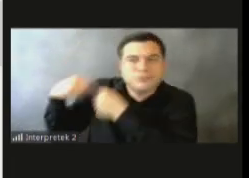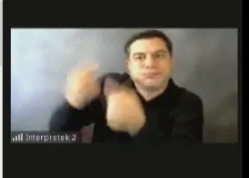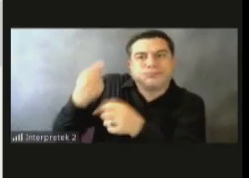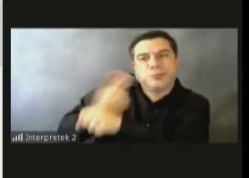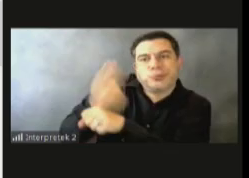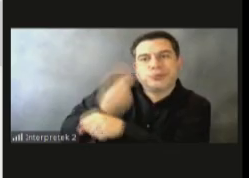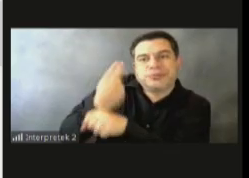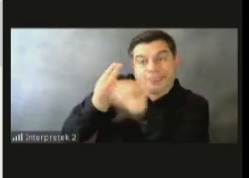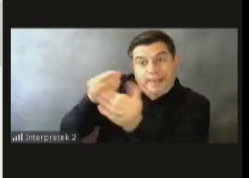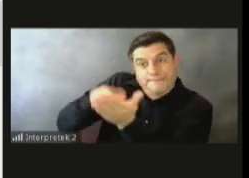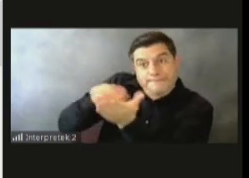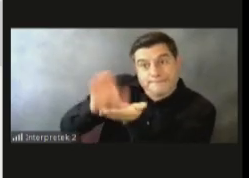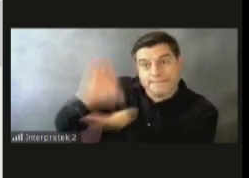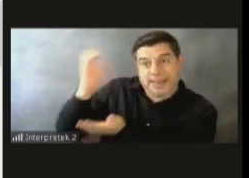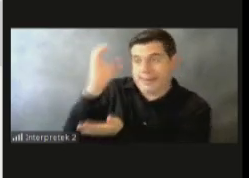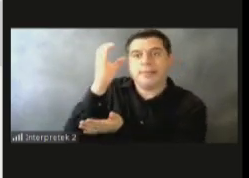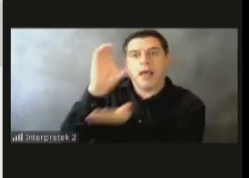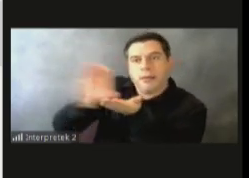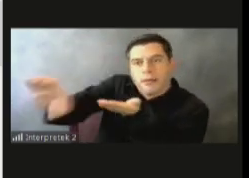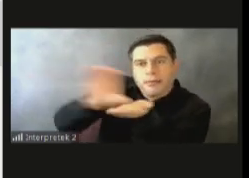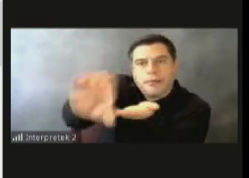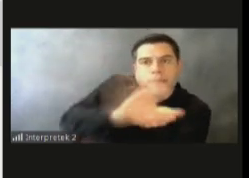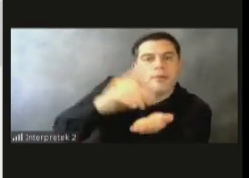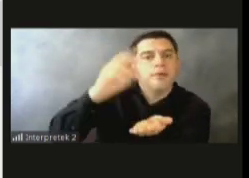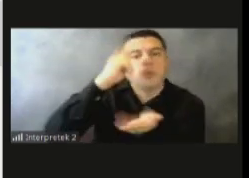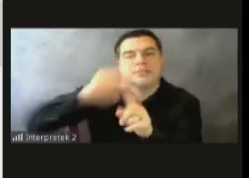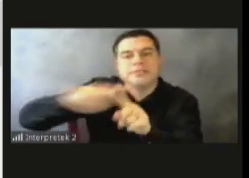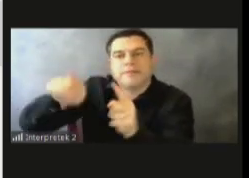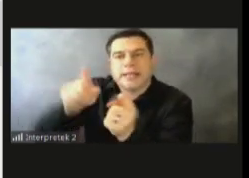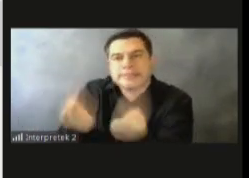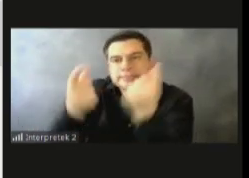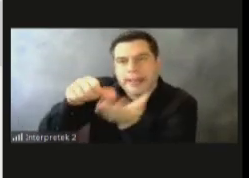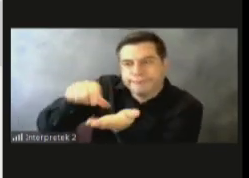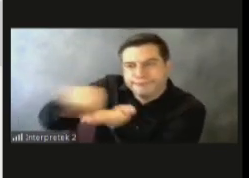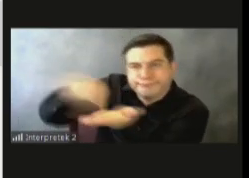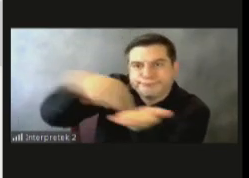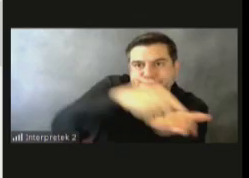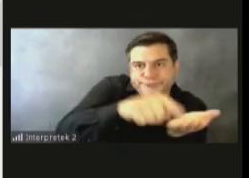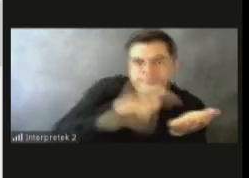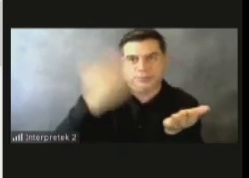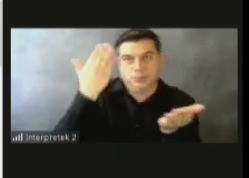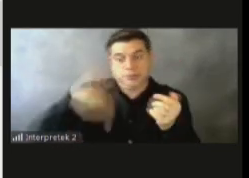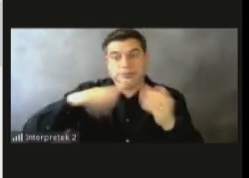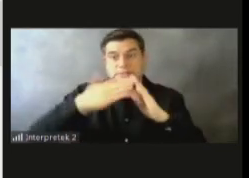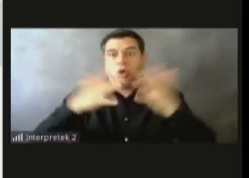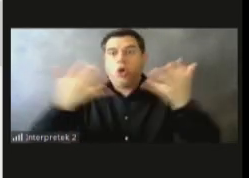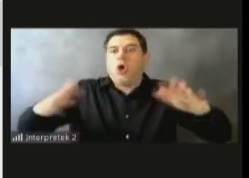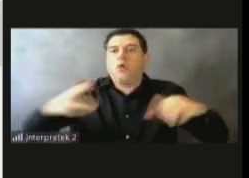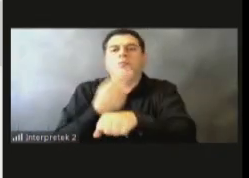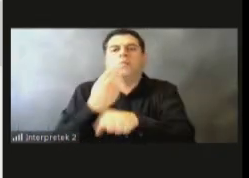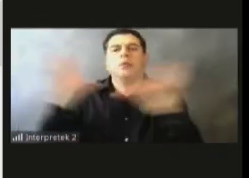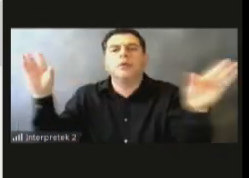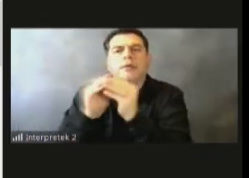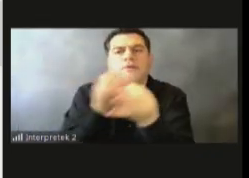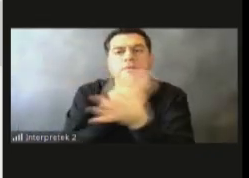general revenue for affordable housing purposes. We understand the city already uses the Connect Free program to do this. We also have a